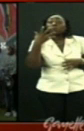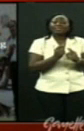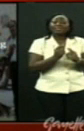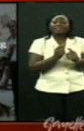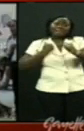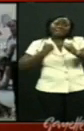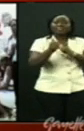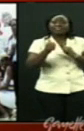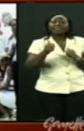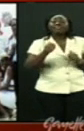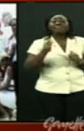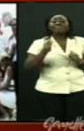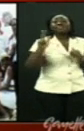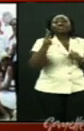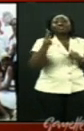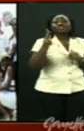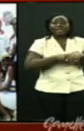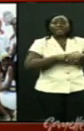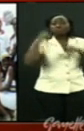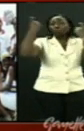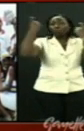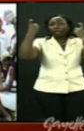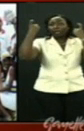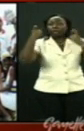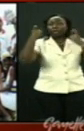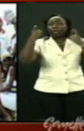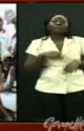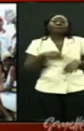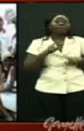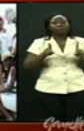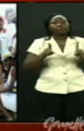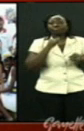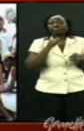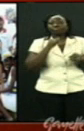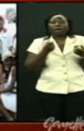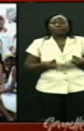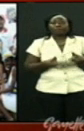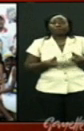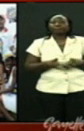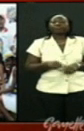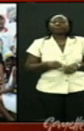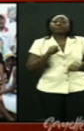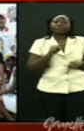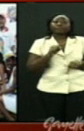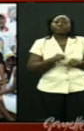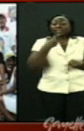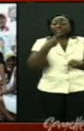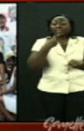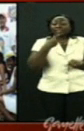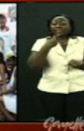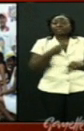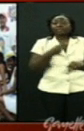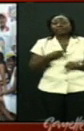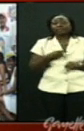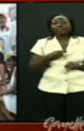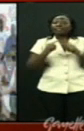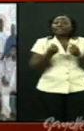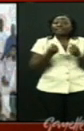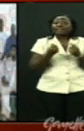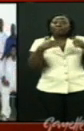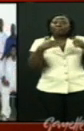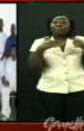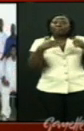this year's tournament. However, it did not work out that way. He applauded the team's play in the first match against CCC,